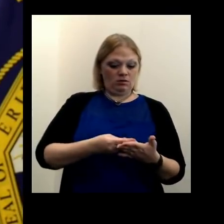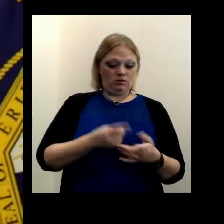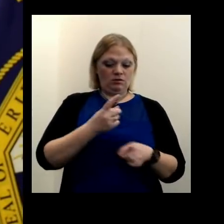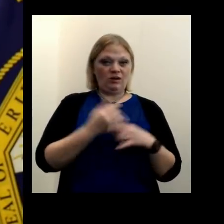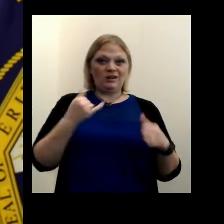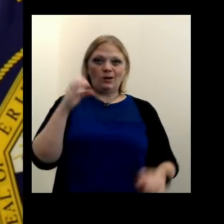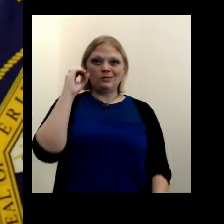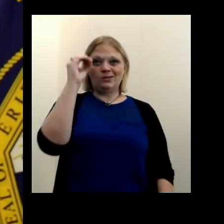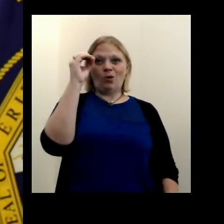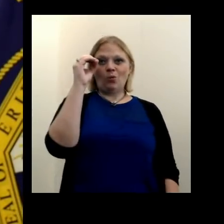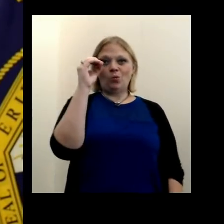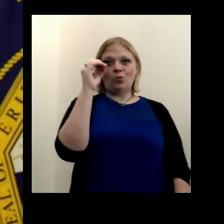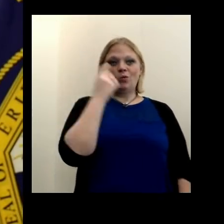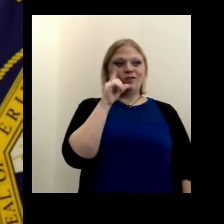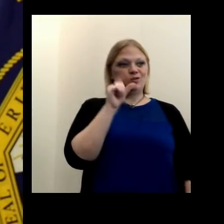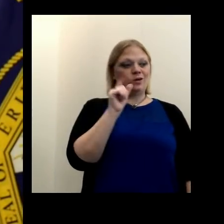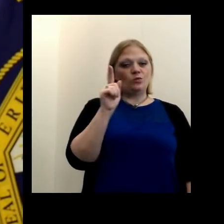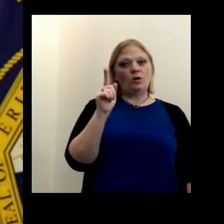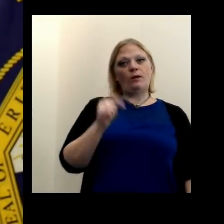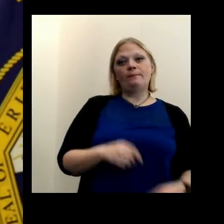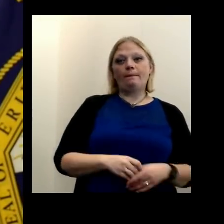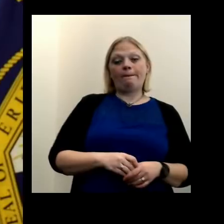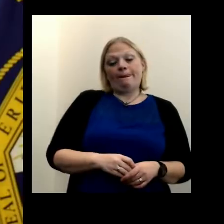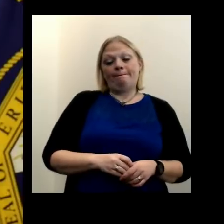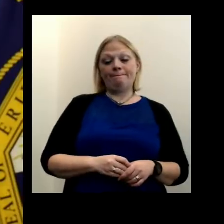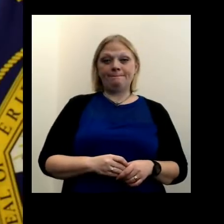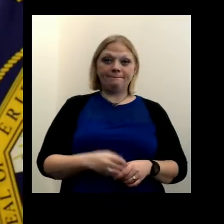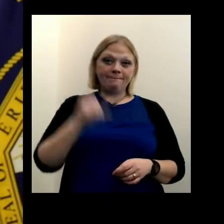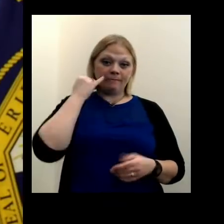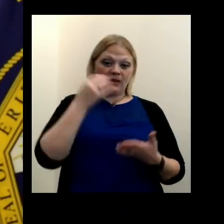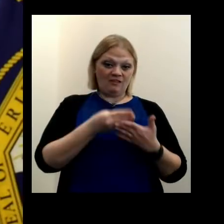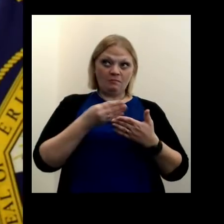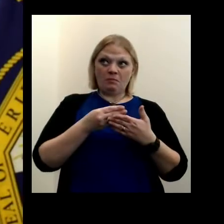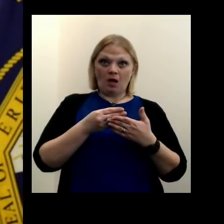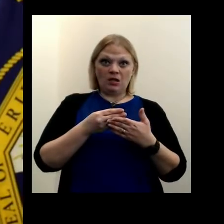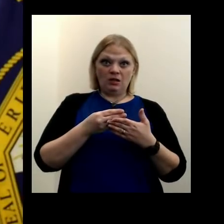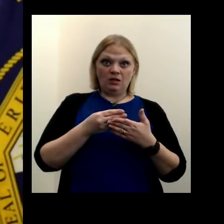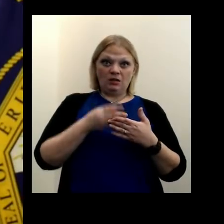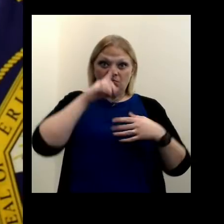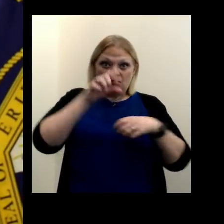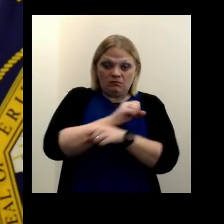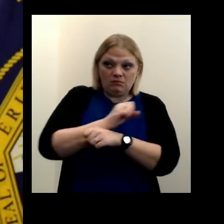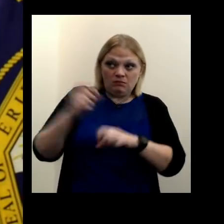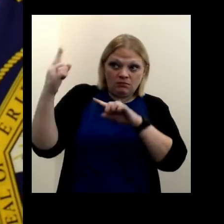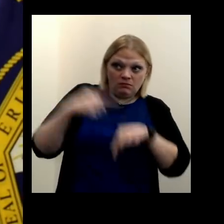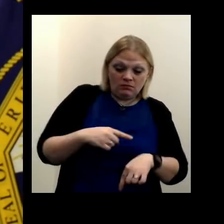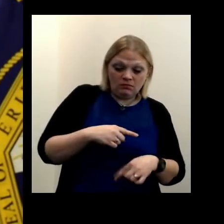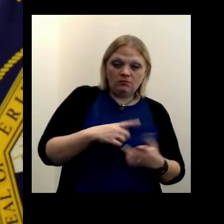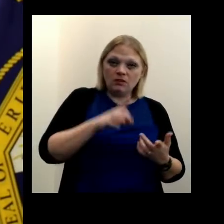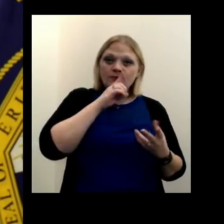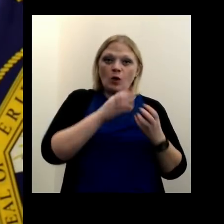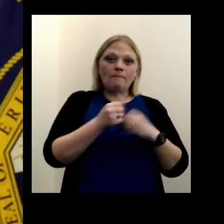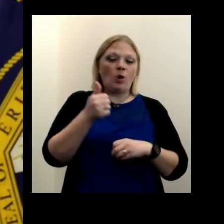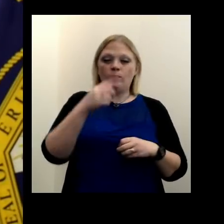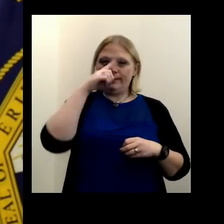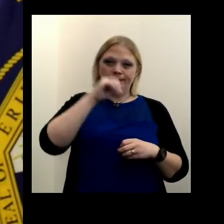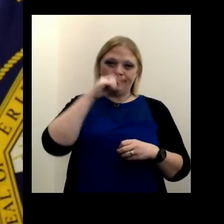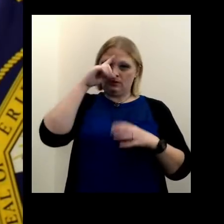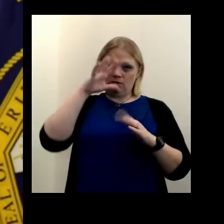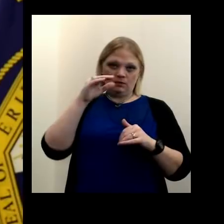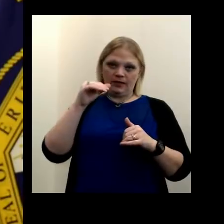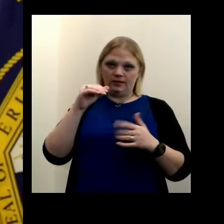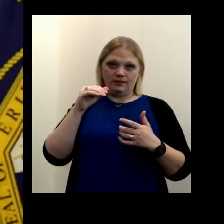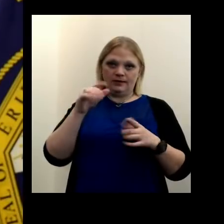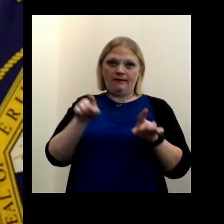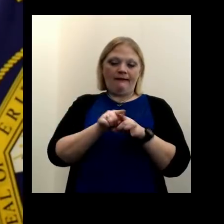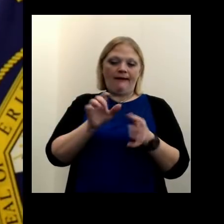have zero coming for 2021. And if money does come, the vast majority of it, I imagine, because I don't anticipate we'd receive as much